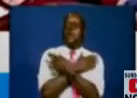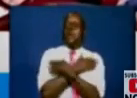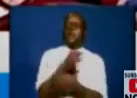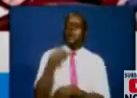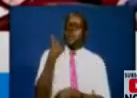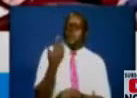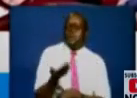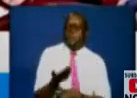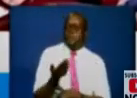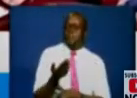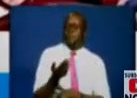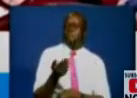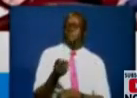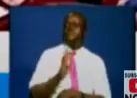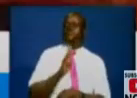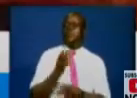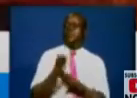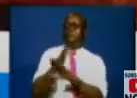who just left,